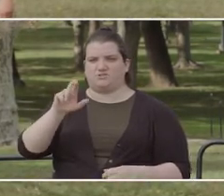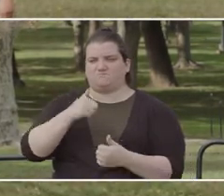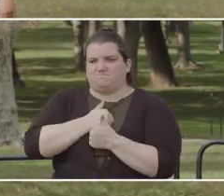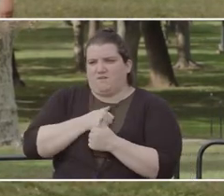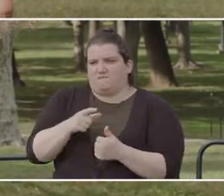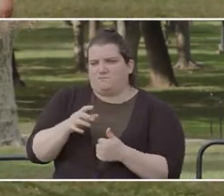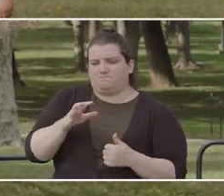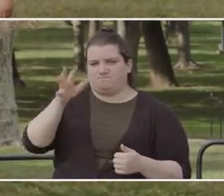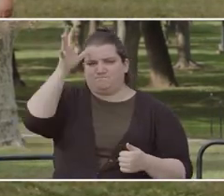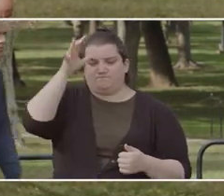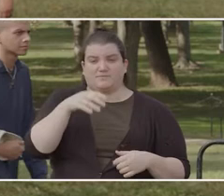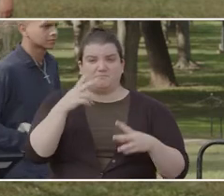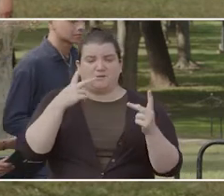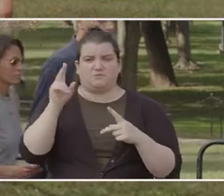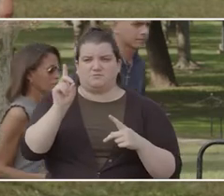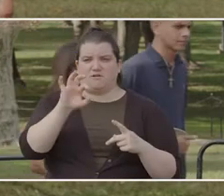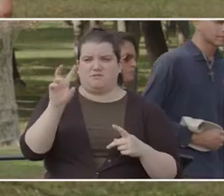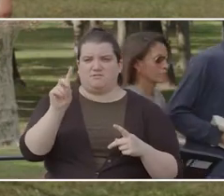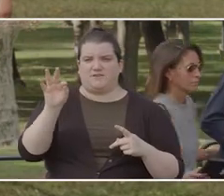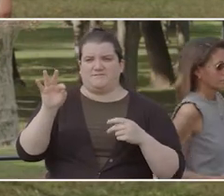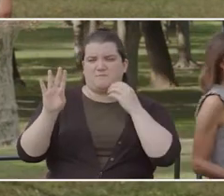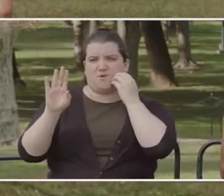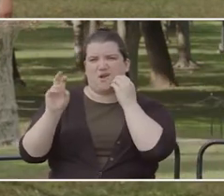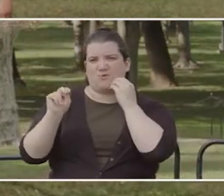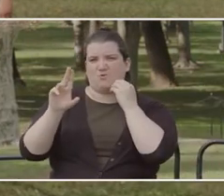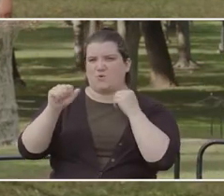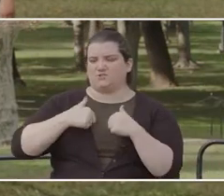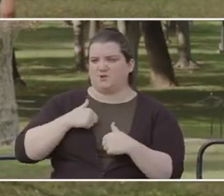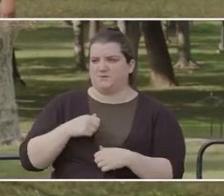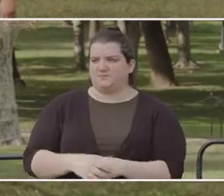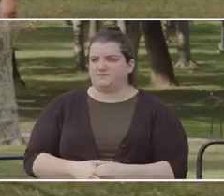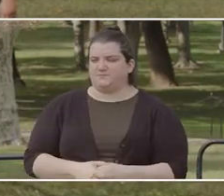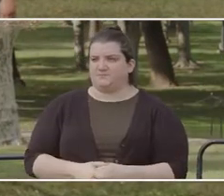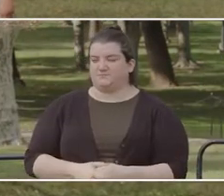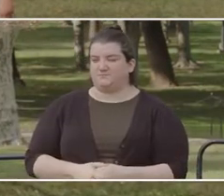In memory of Donald F. Crowell, United States Army.